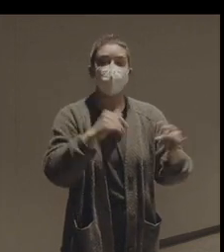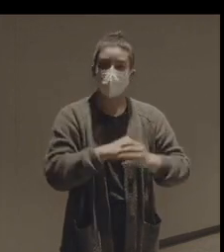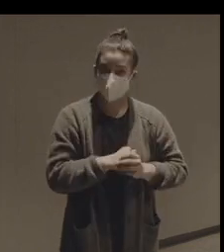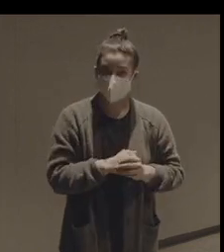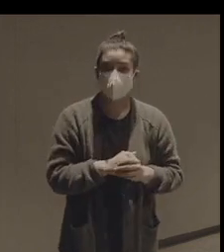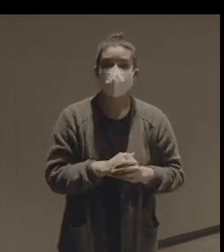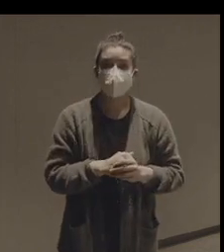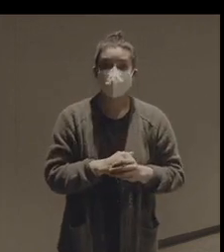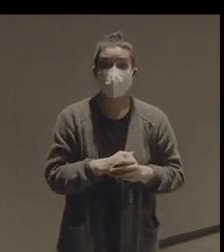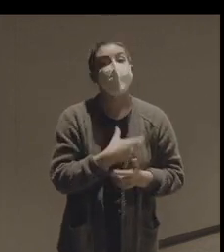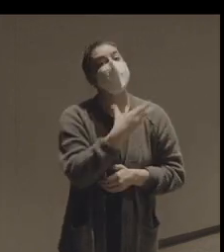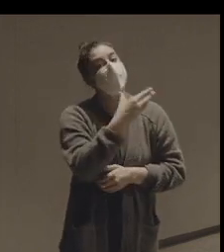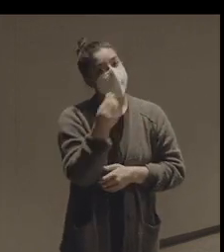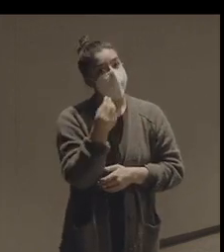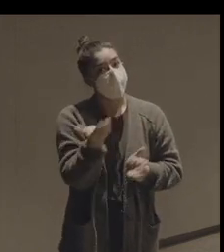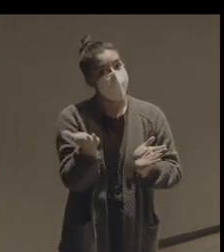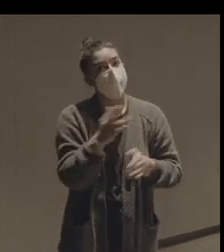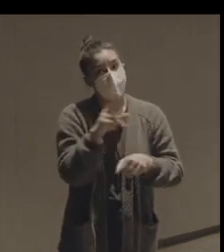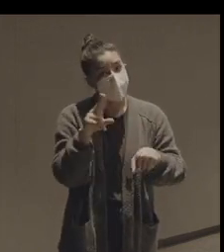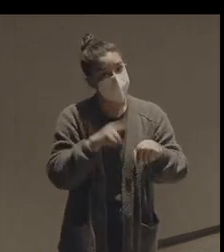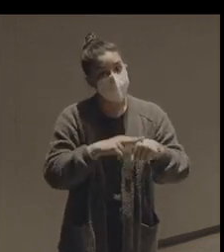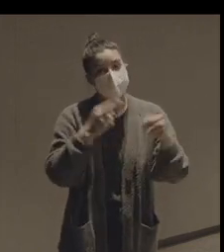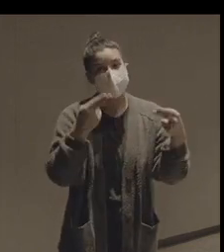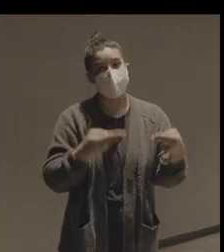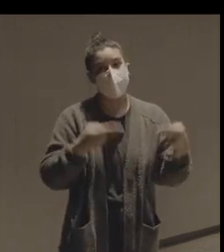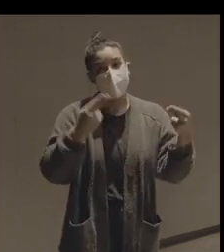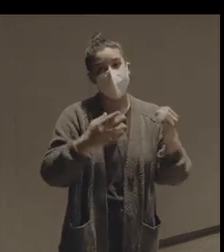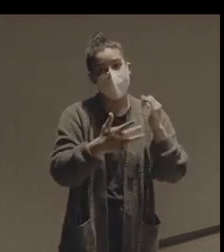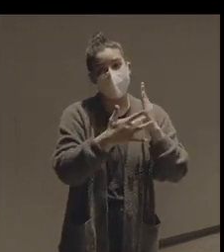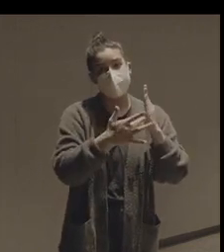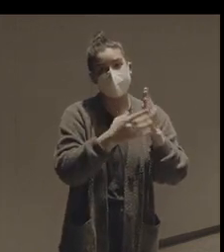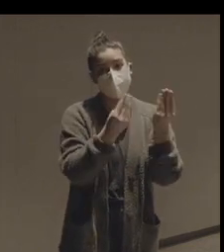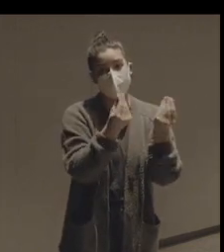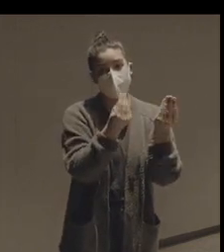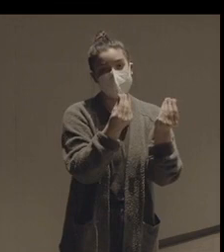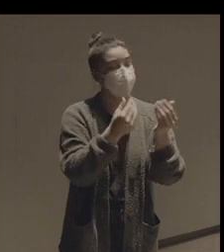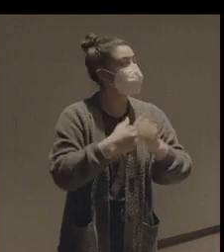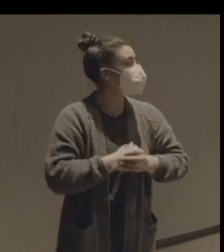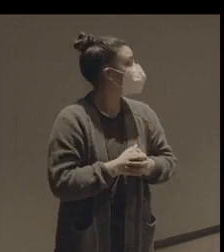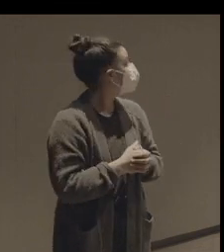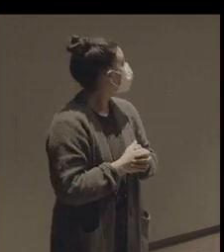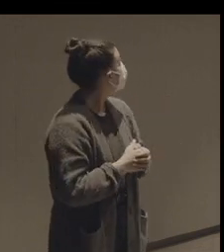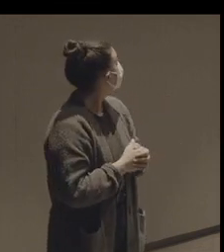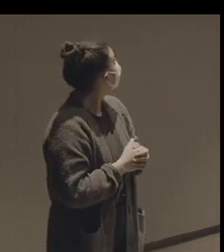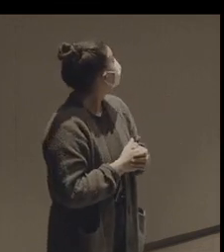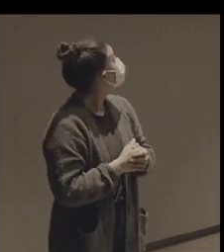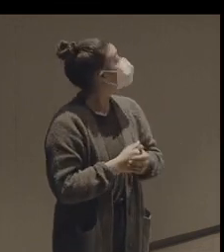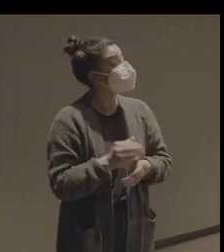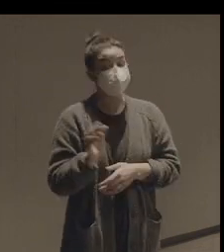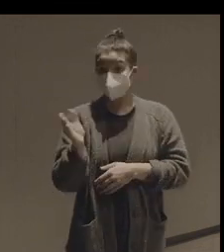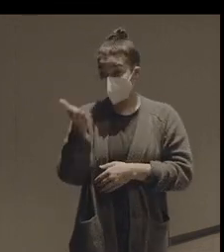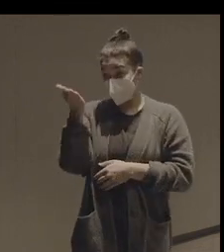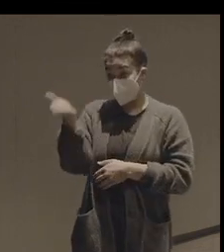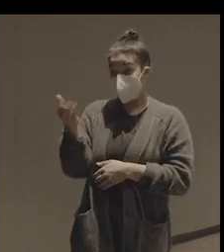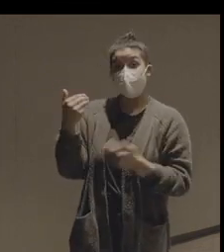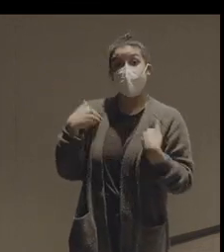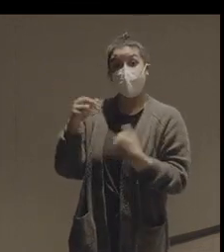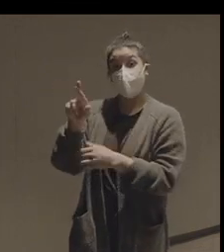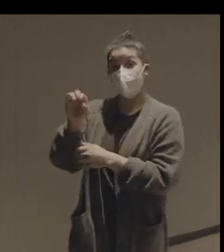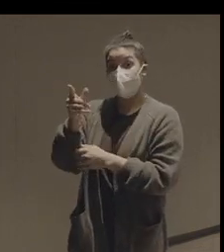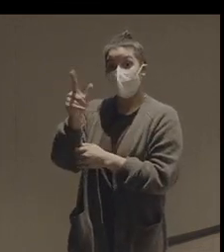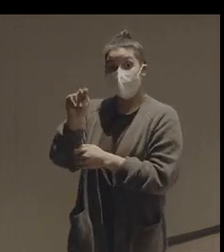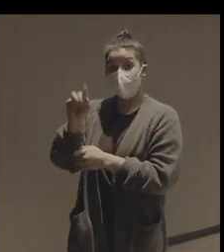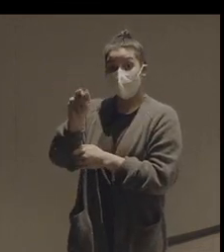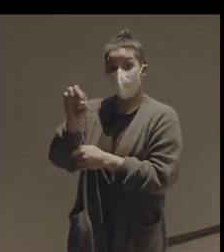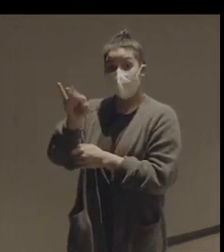previously, high-tech materials. So here we have the Robert Morris Untitled. These are not images from the Primary